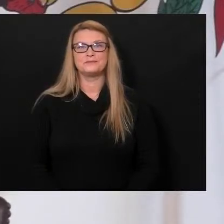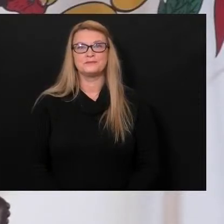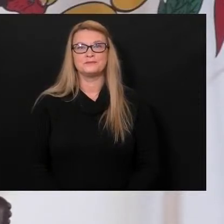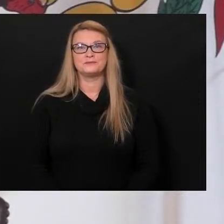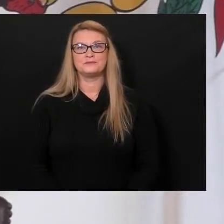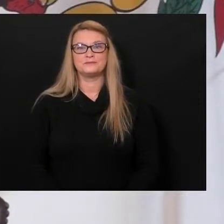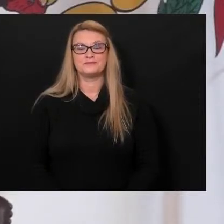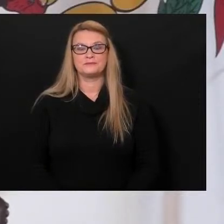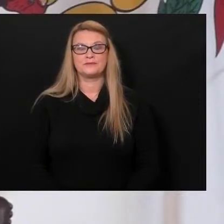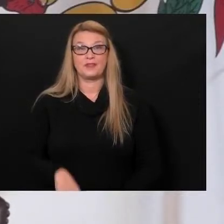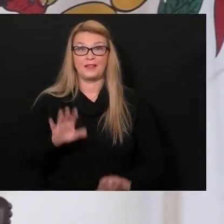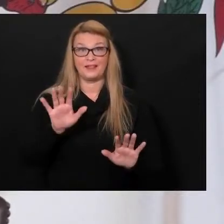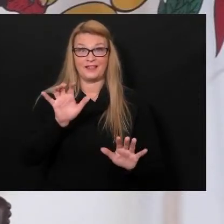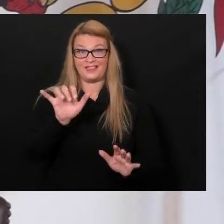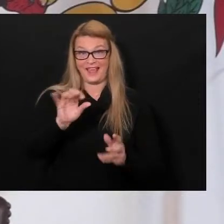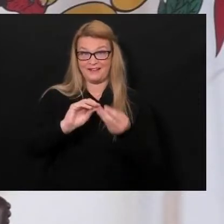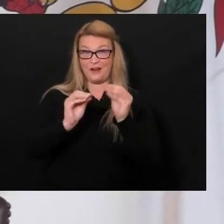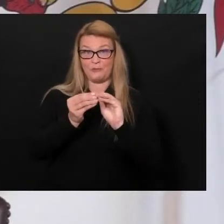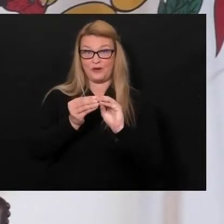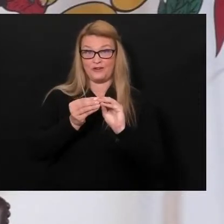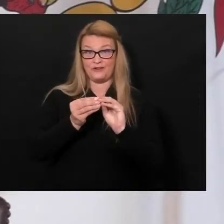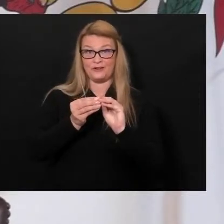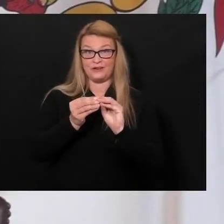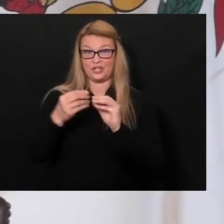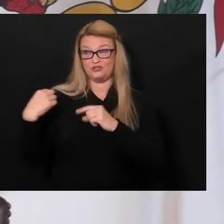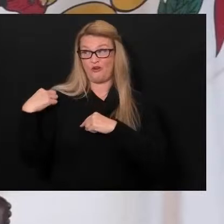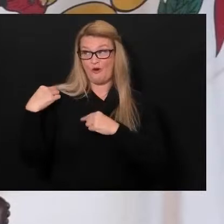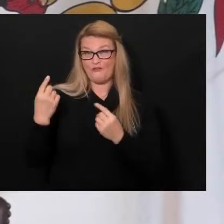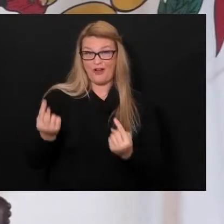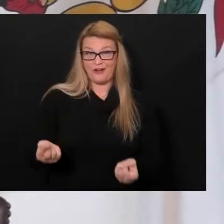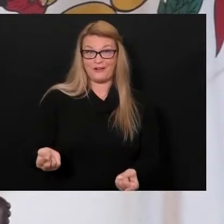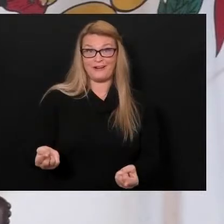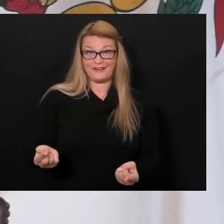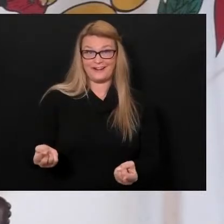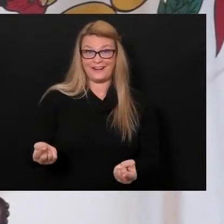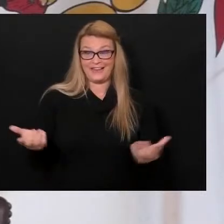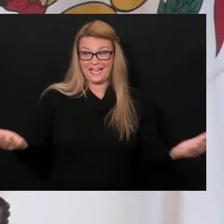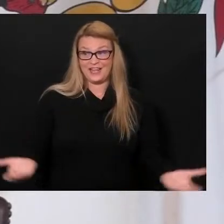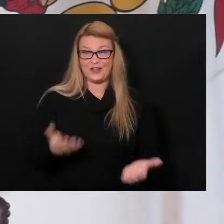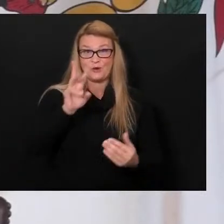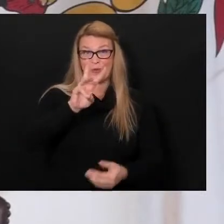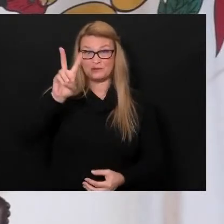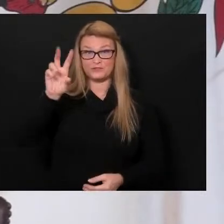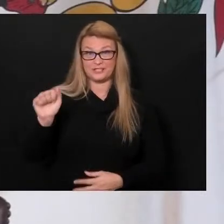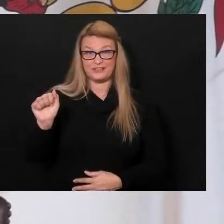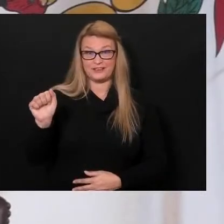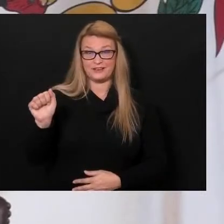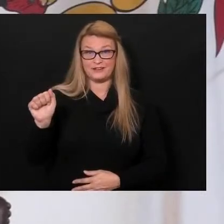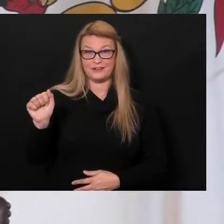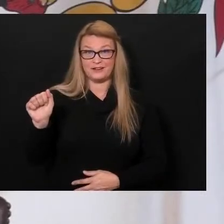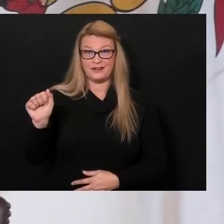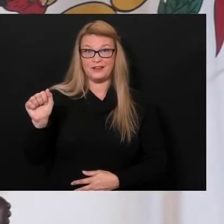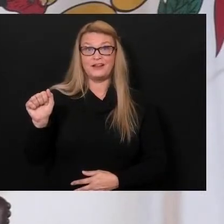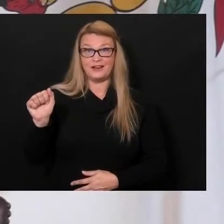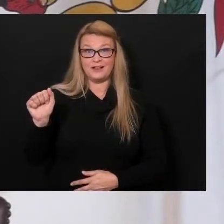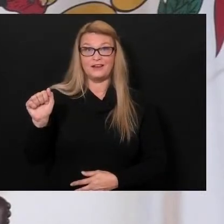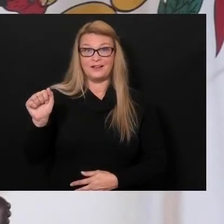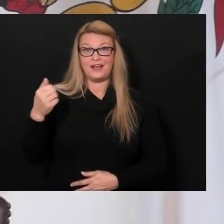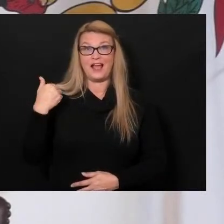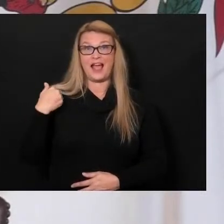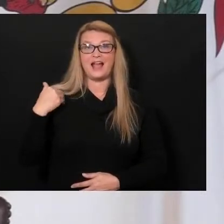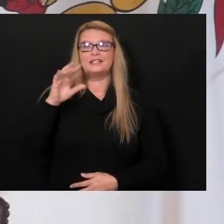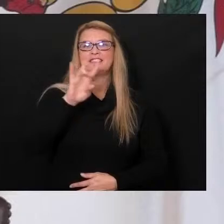And get this number. So far, in West Virginia, there has been